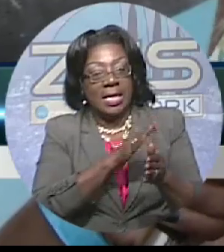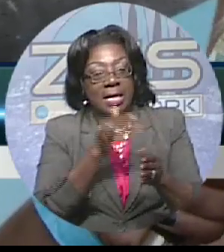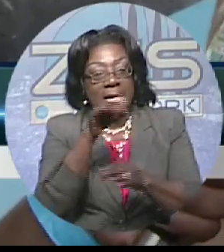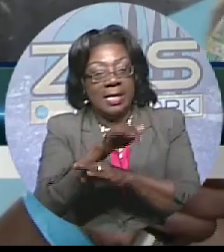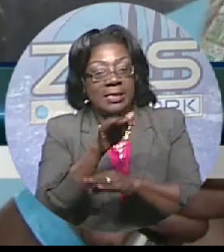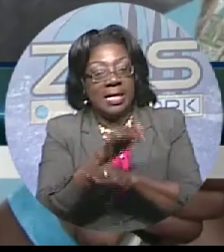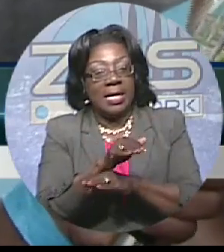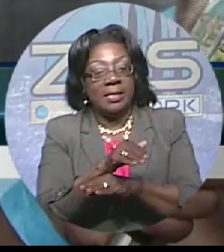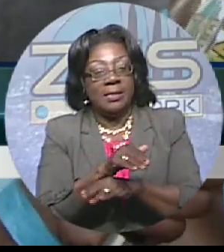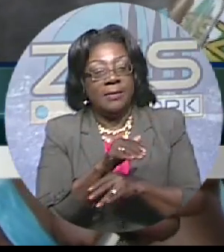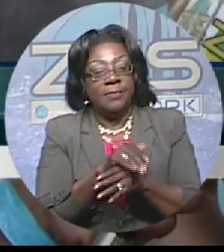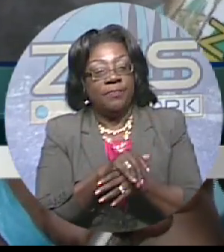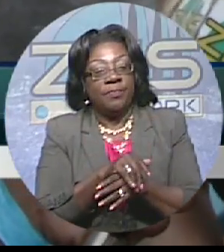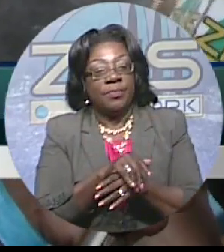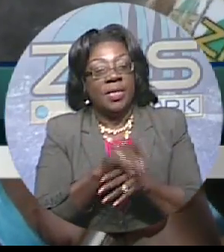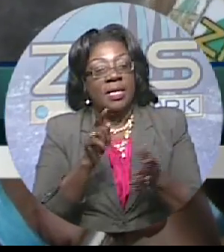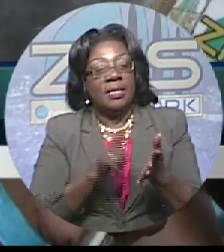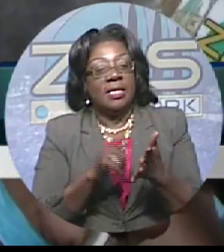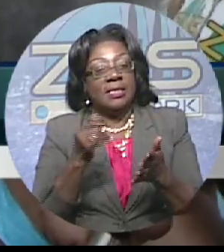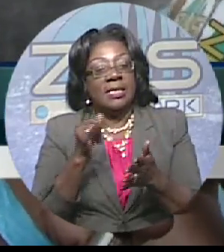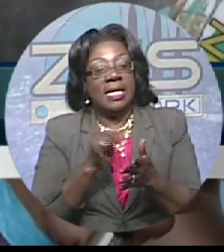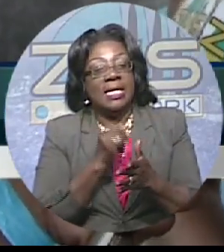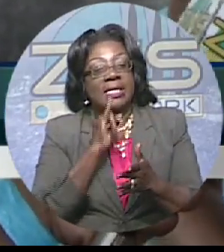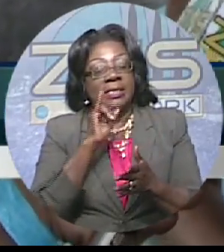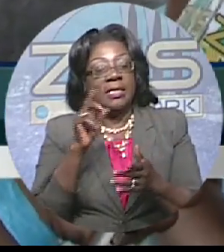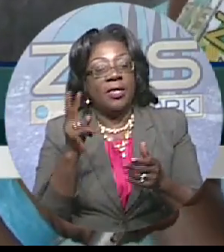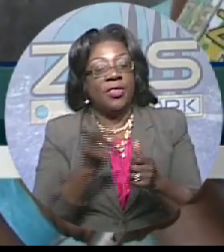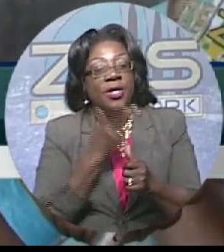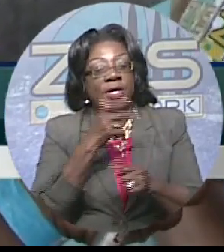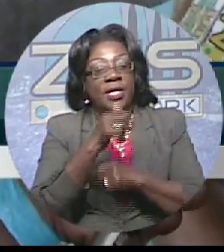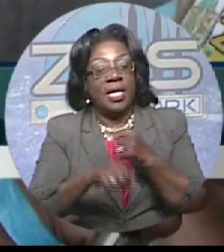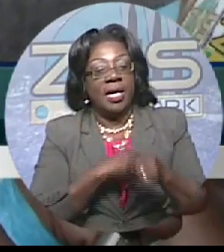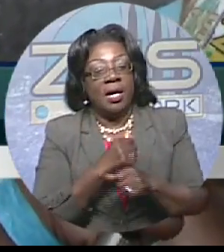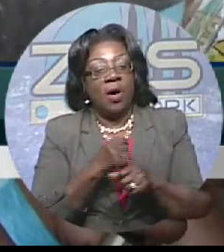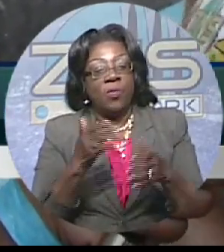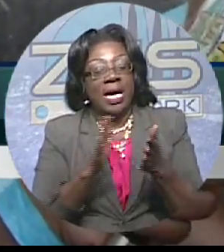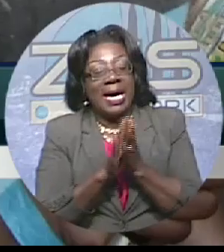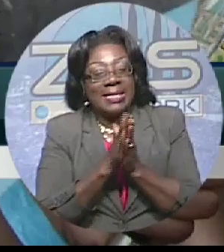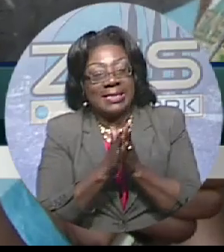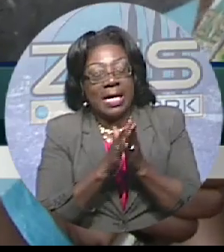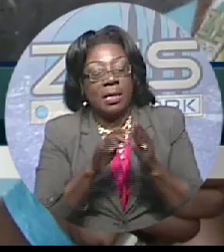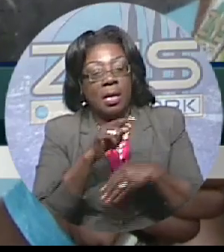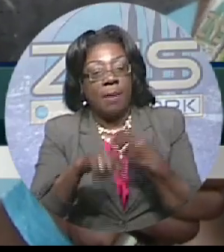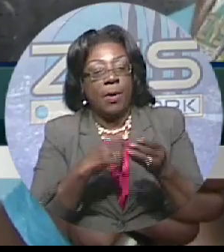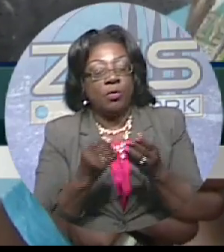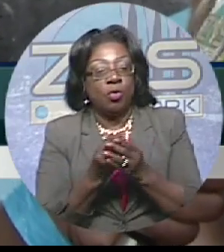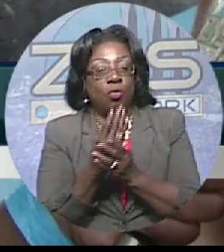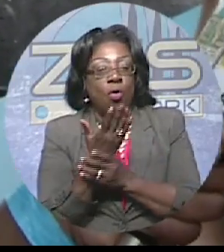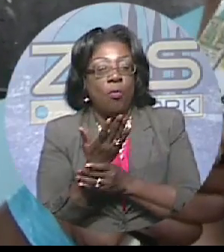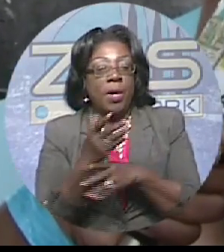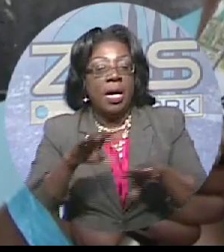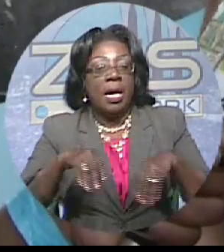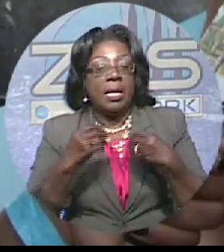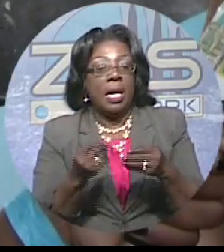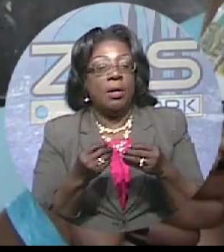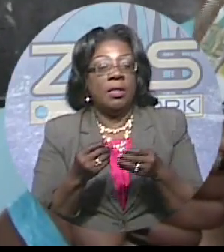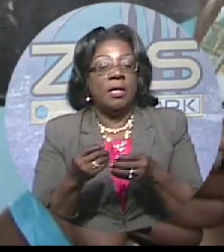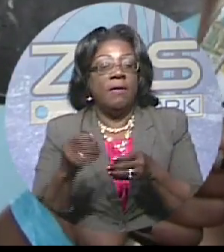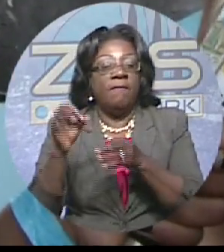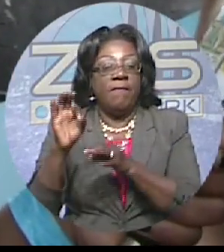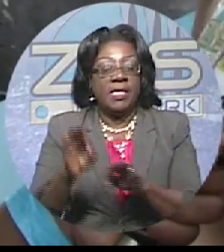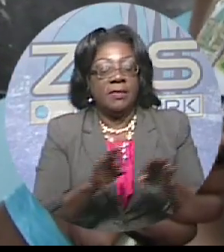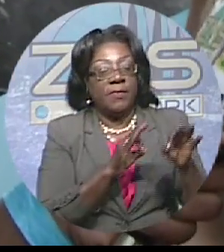after all these years. This is the third year. We're excited about the growth. We're excited to see how our vendors have developed in the festival